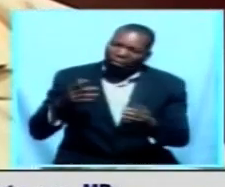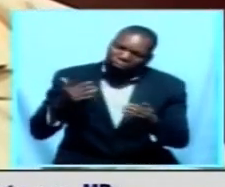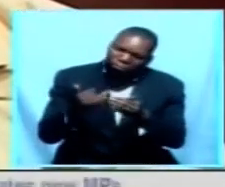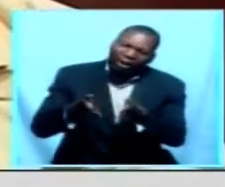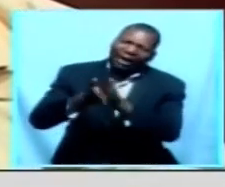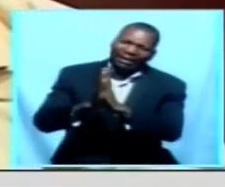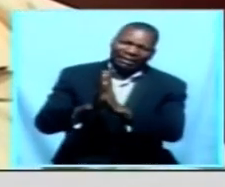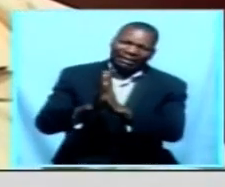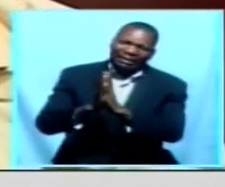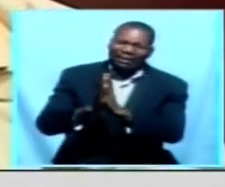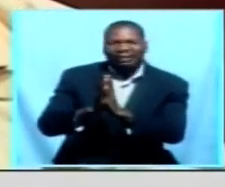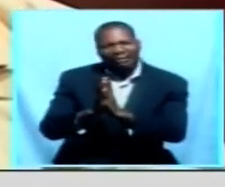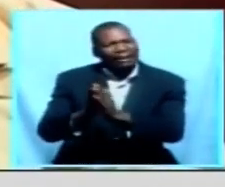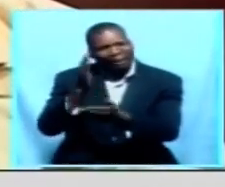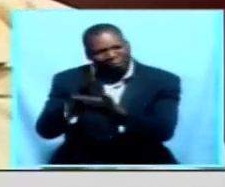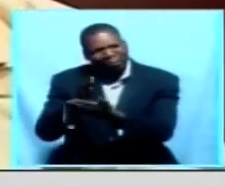restraint for some time now.